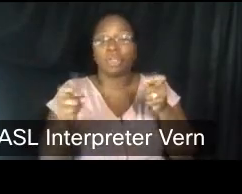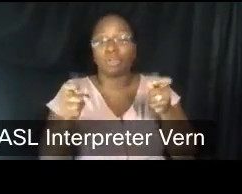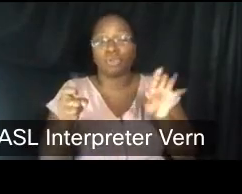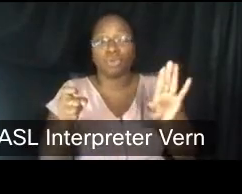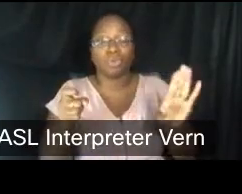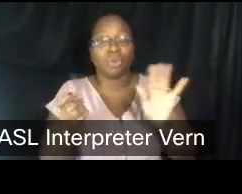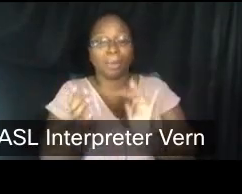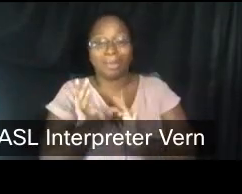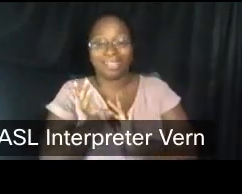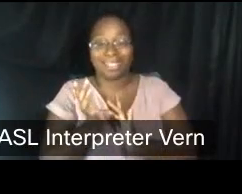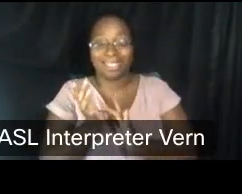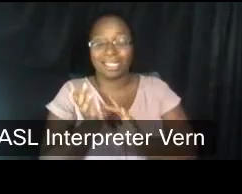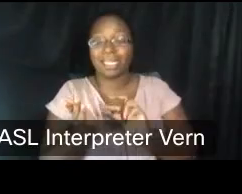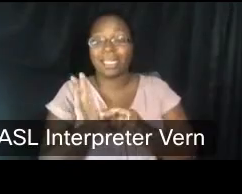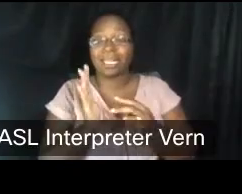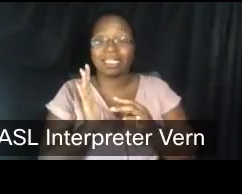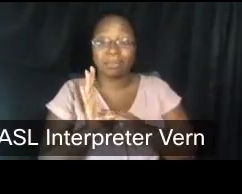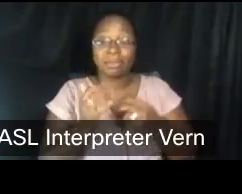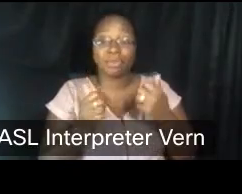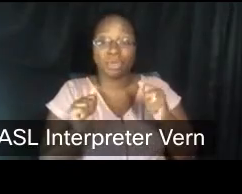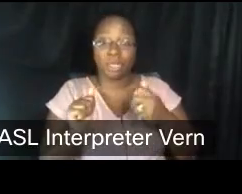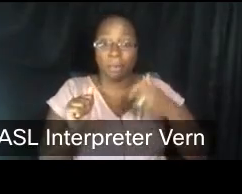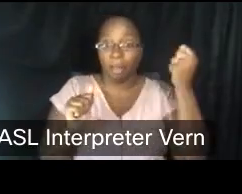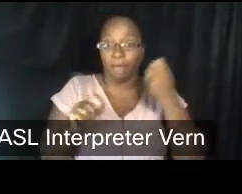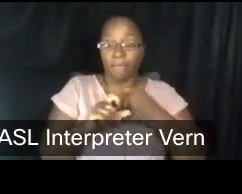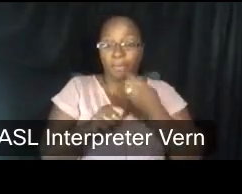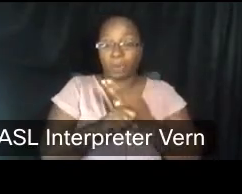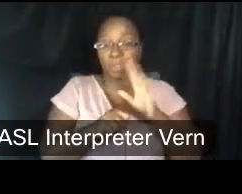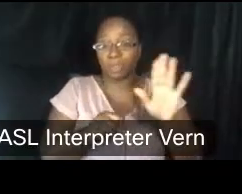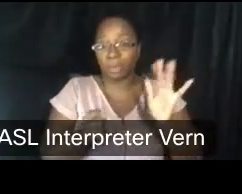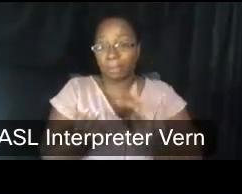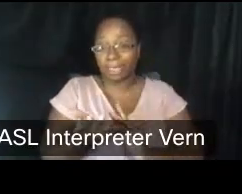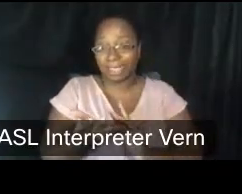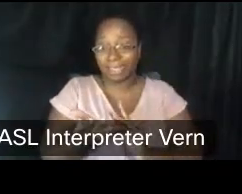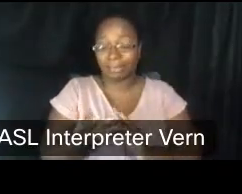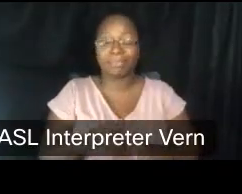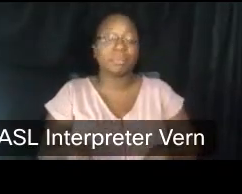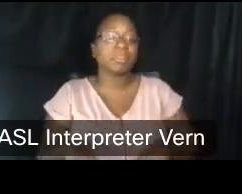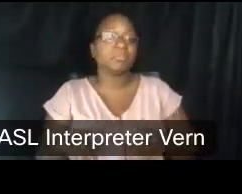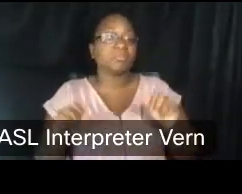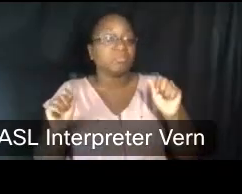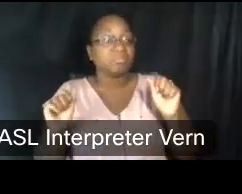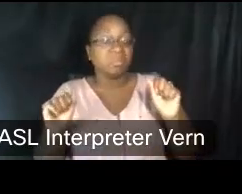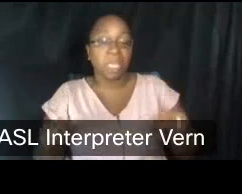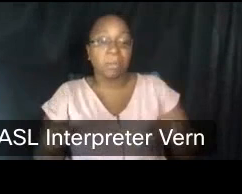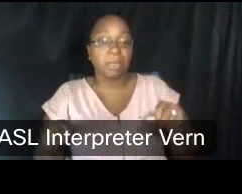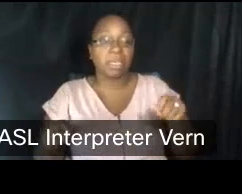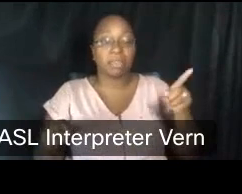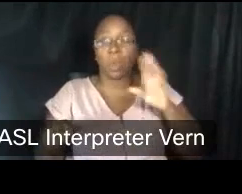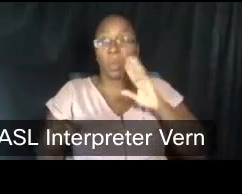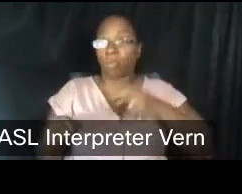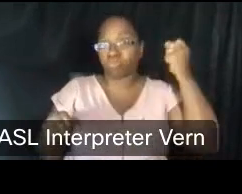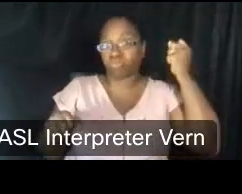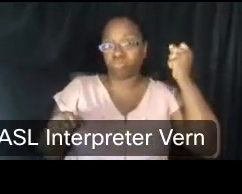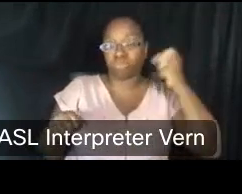can be preventing medication adherence, whether that is the abusive partner not allowing